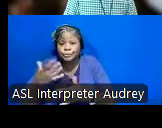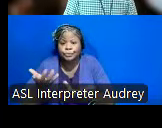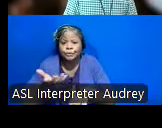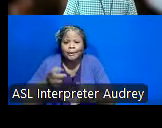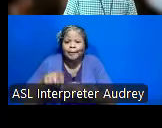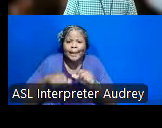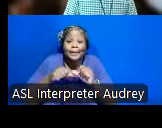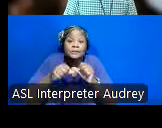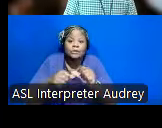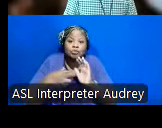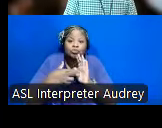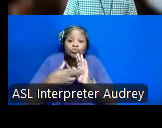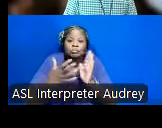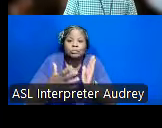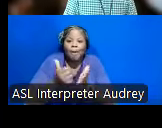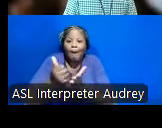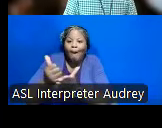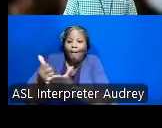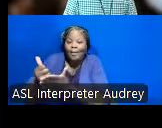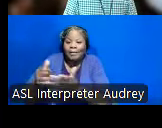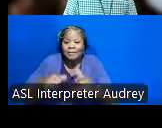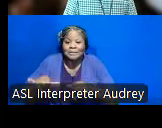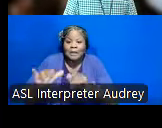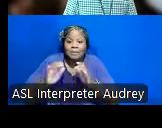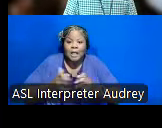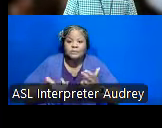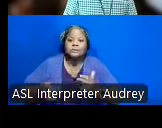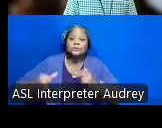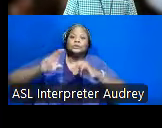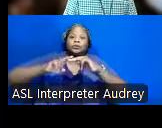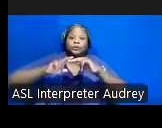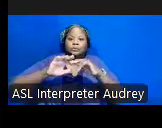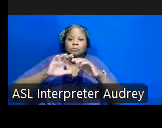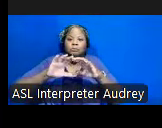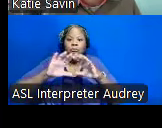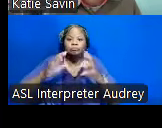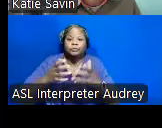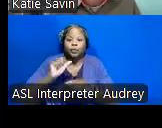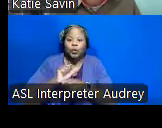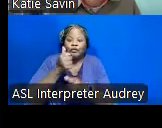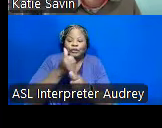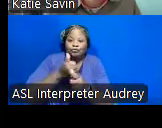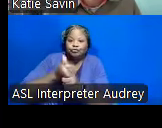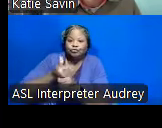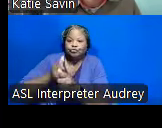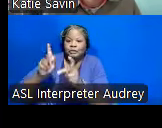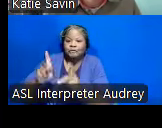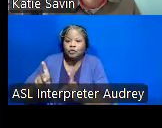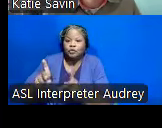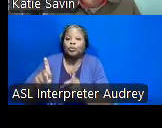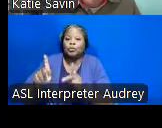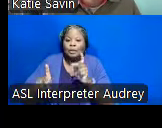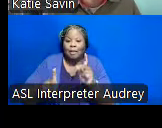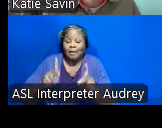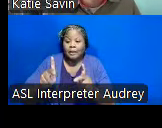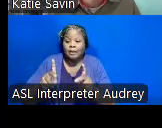to continue representing the same number of clients given the increased amount of work they had to do for each individual client.